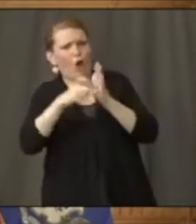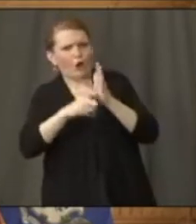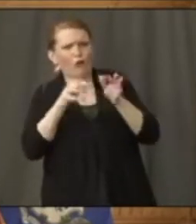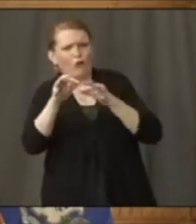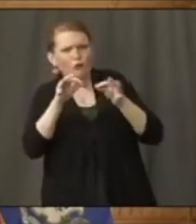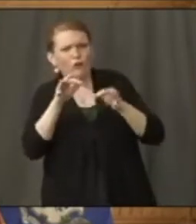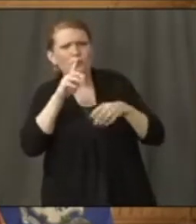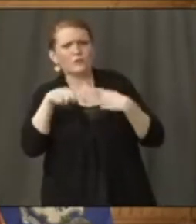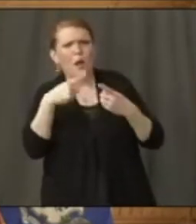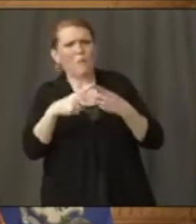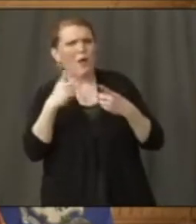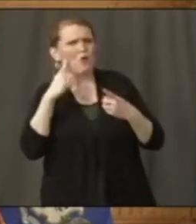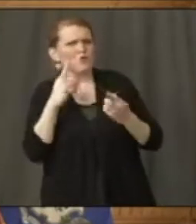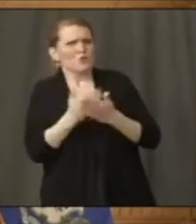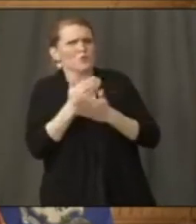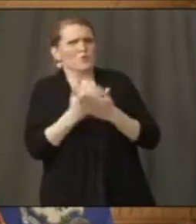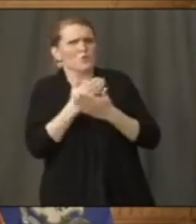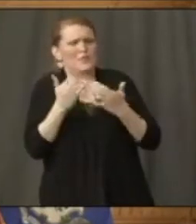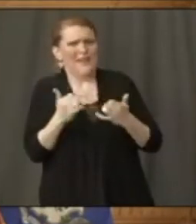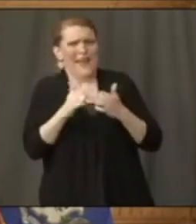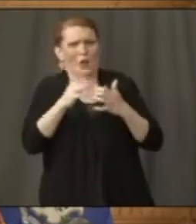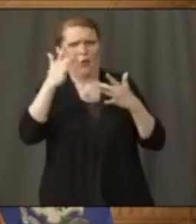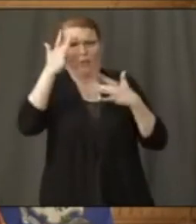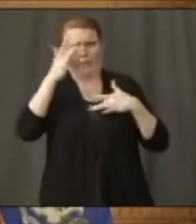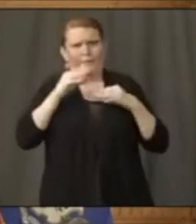Do you have any new on that, Josh?